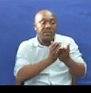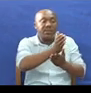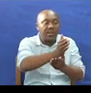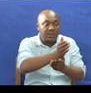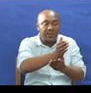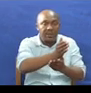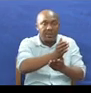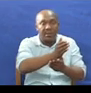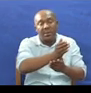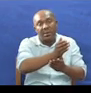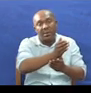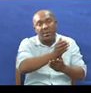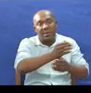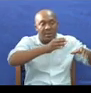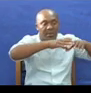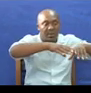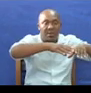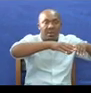the road.